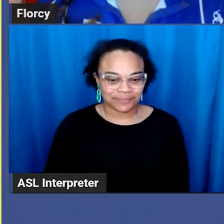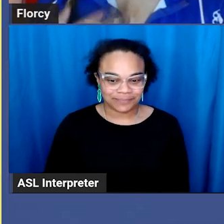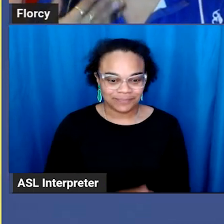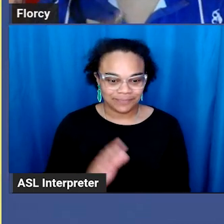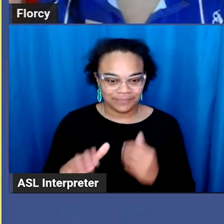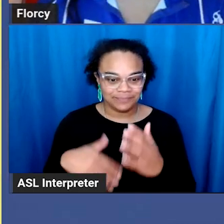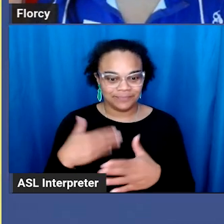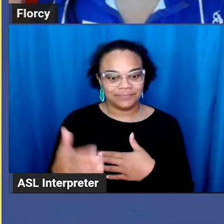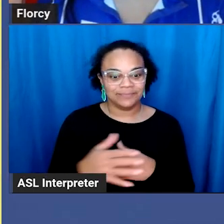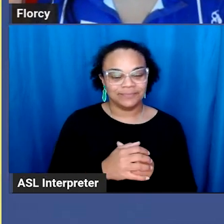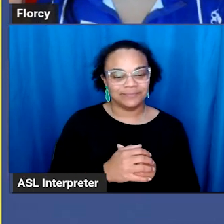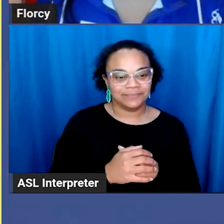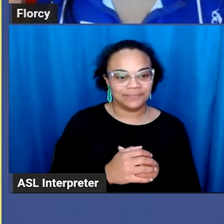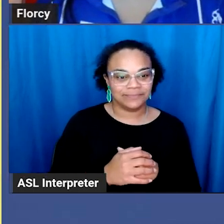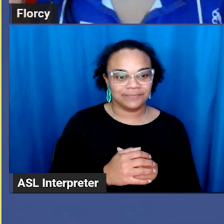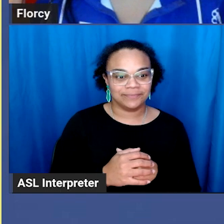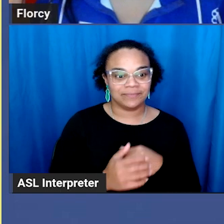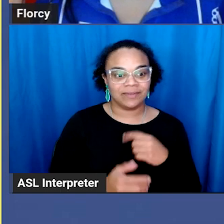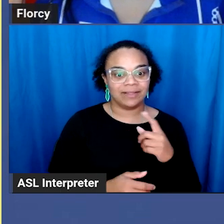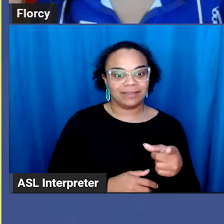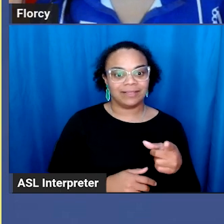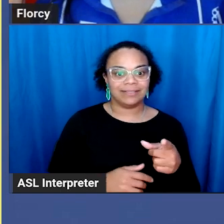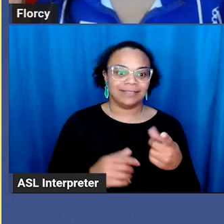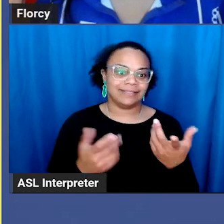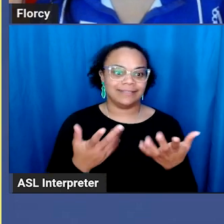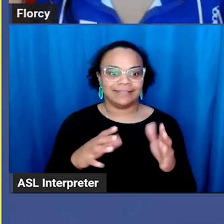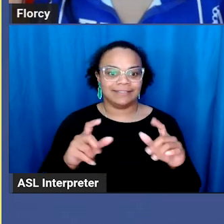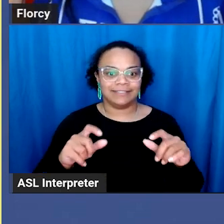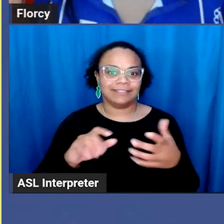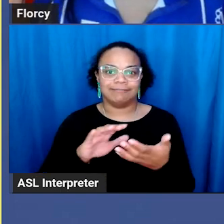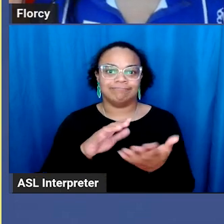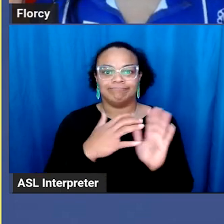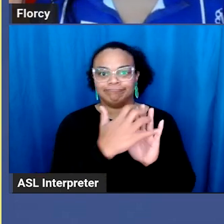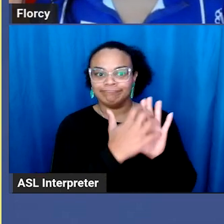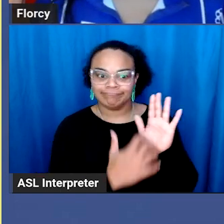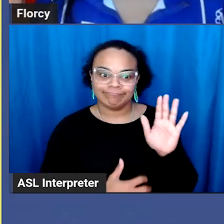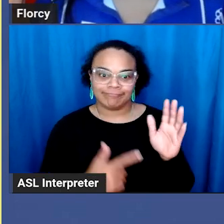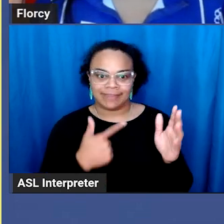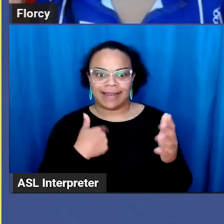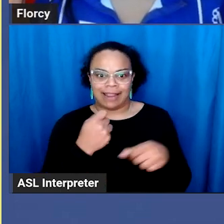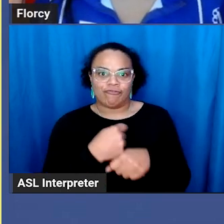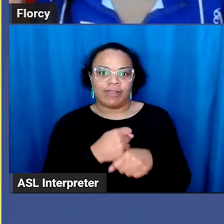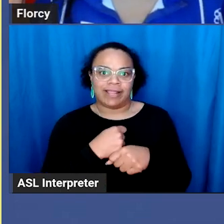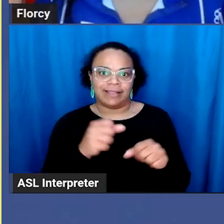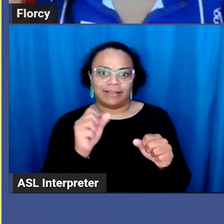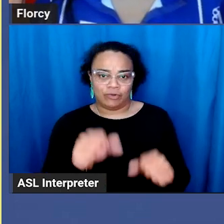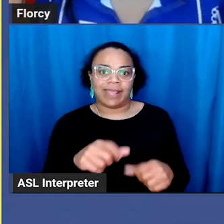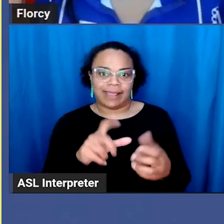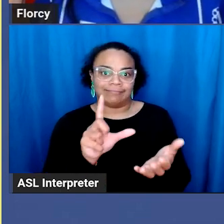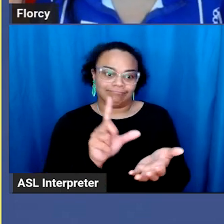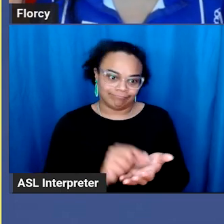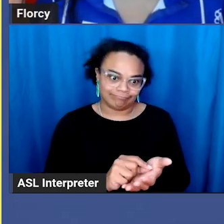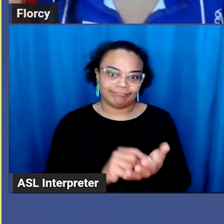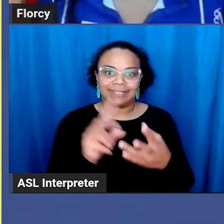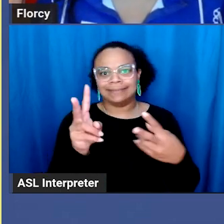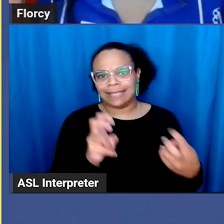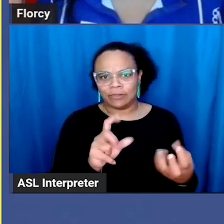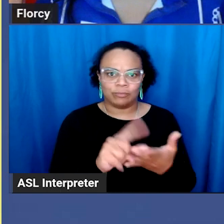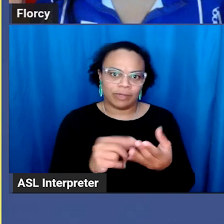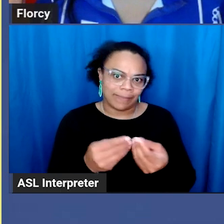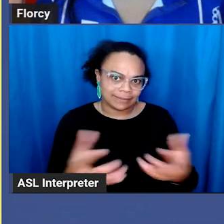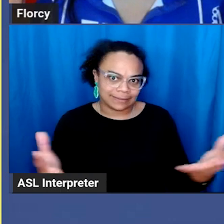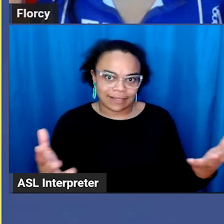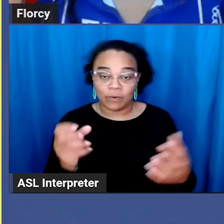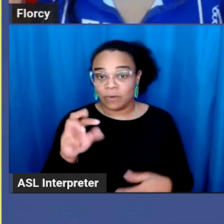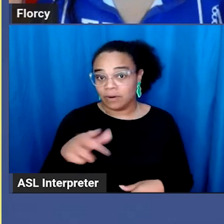moving on. This is just like a little sheet that I created that can be passed out. People can download it, whatever they want. I can